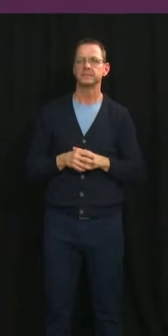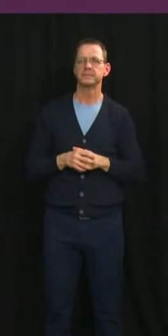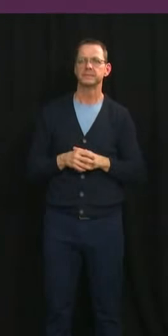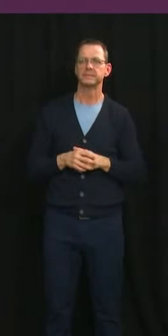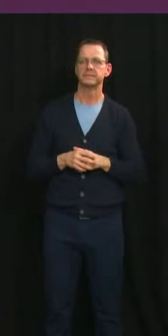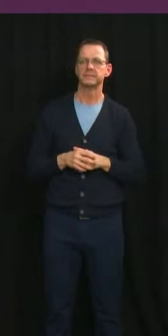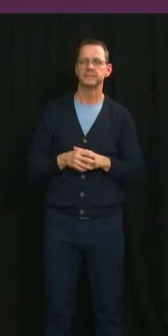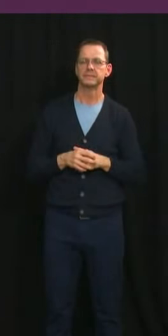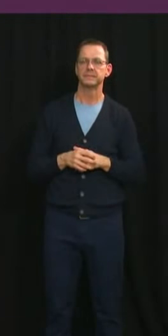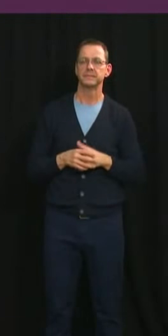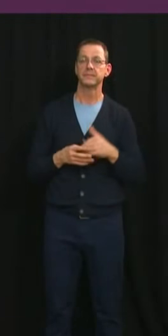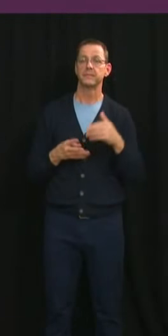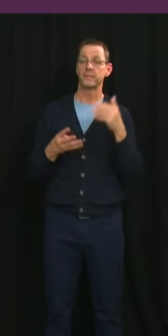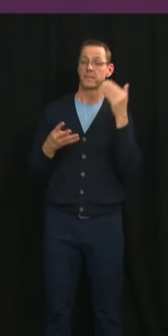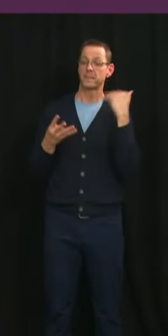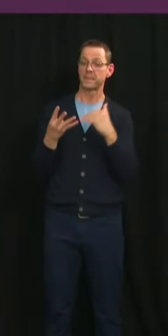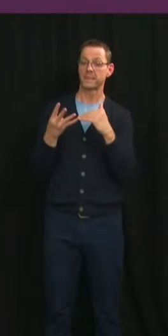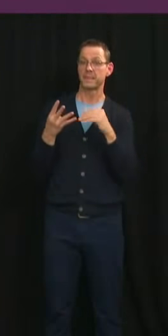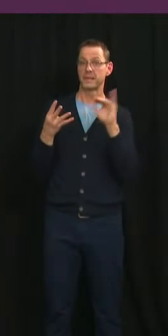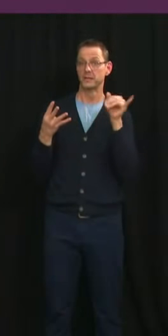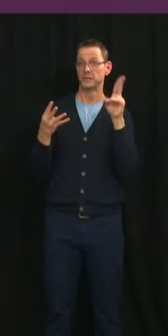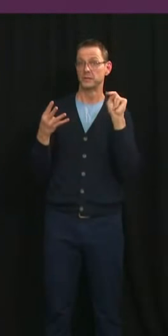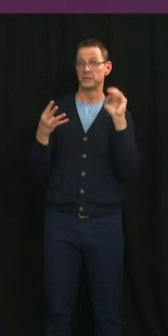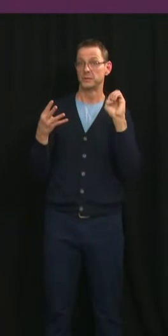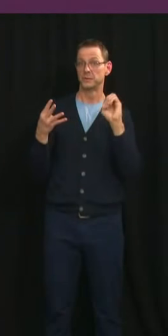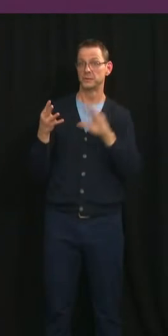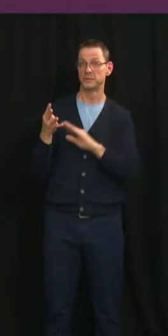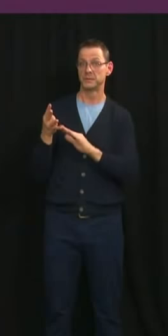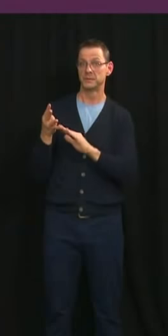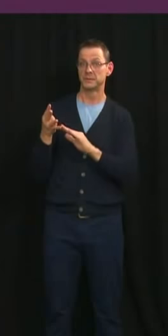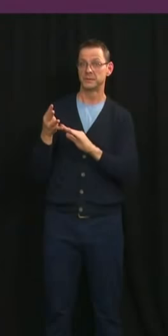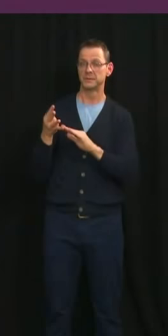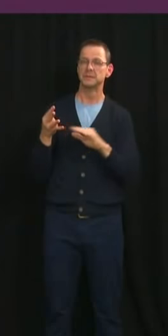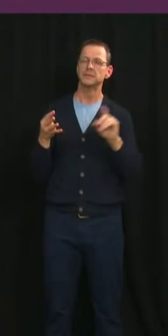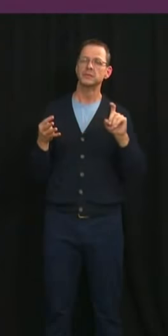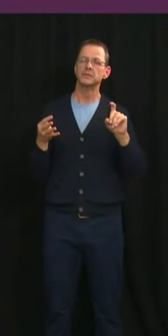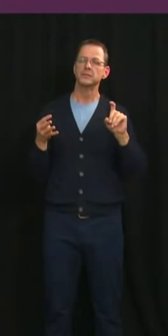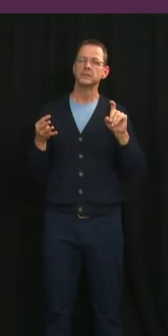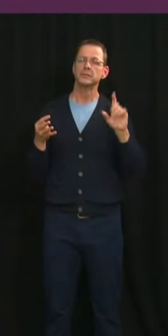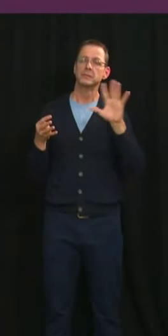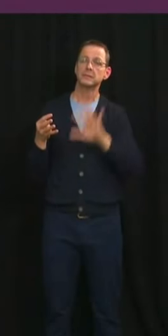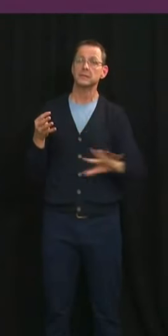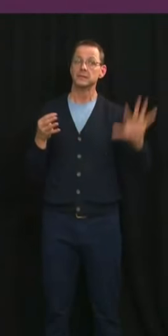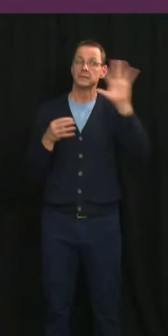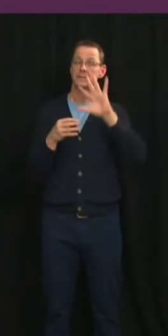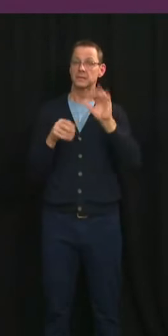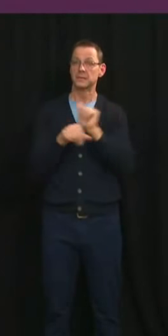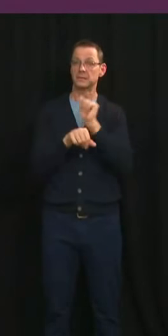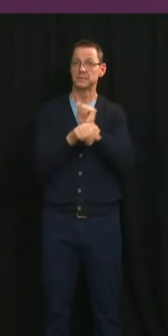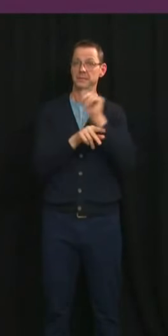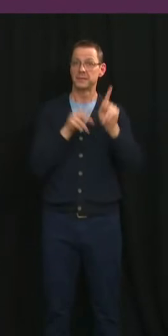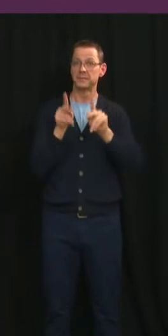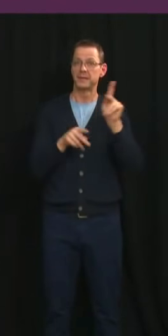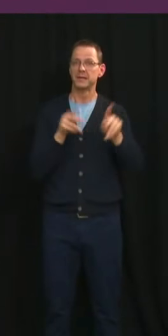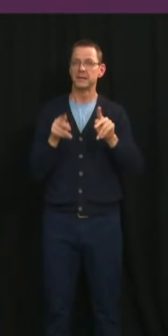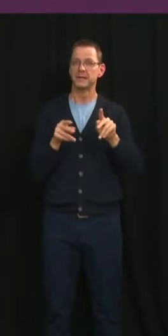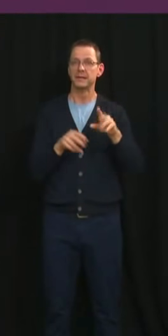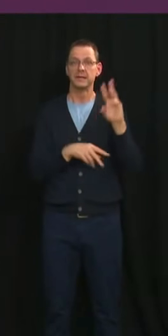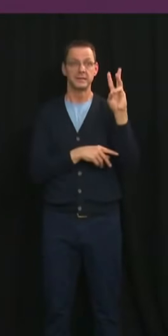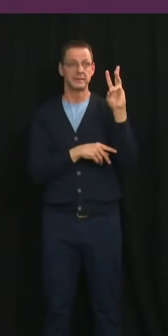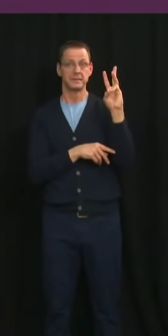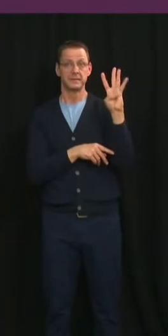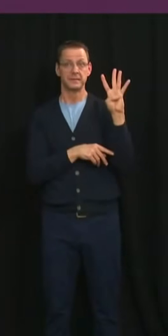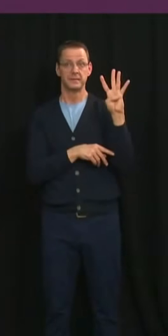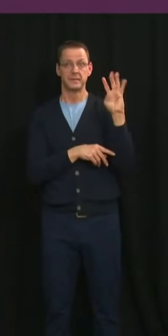of June, around 64% of Albertans will have some level of protection either from natural immunity or vaccination,